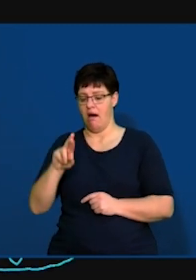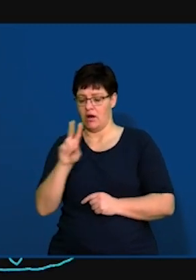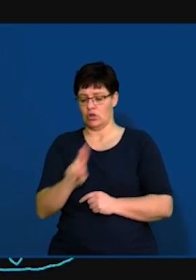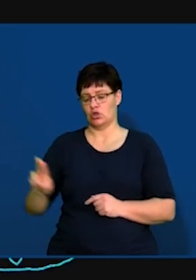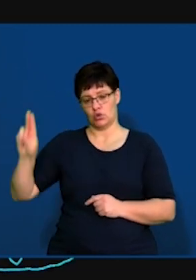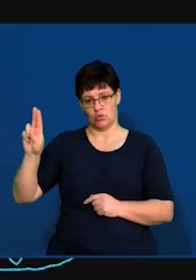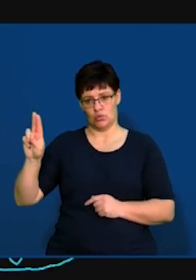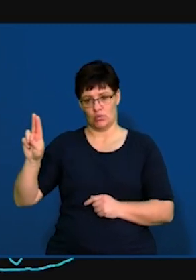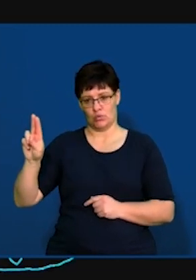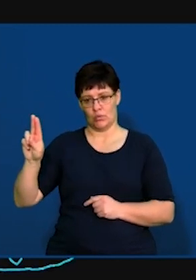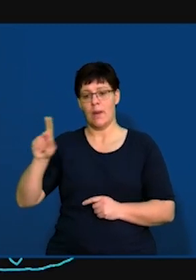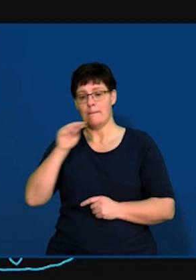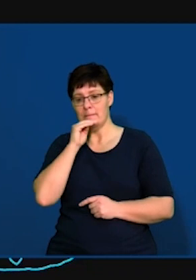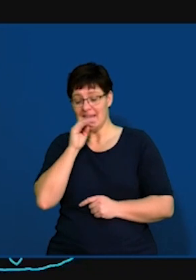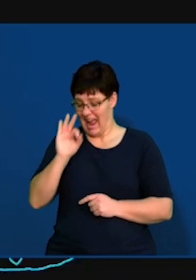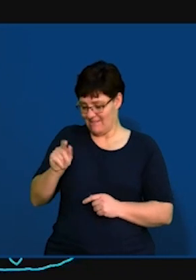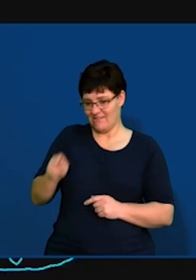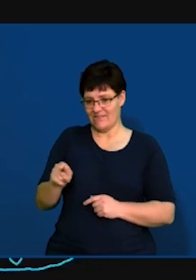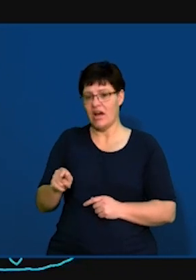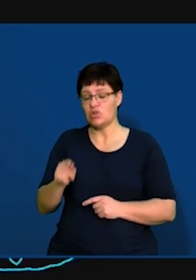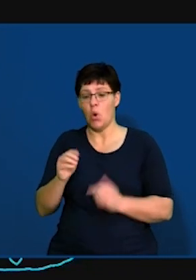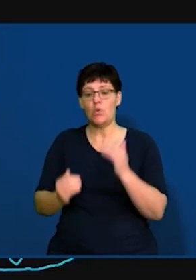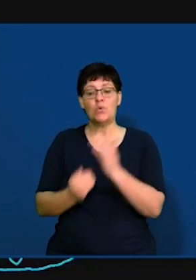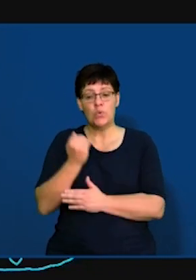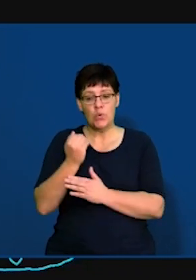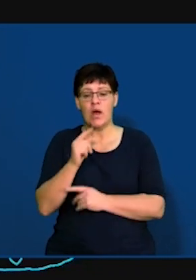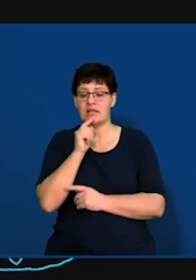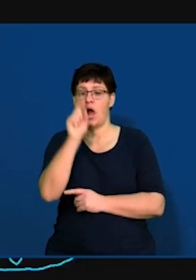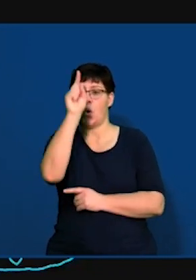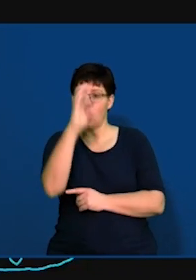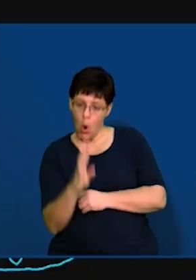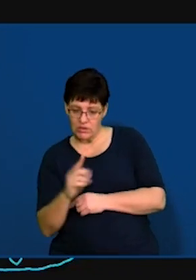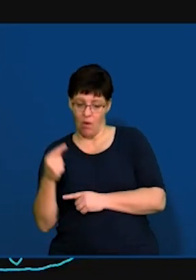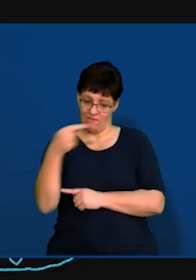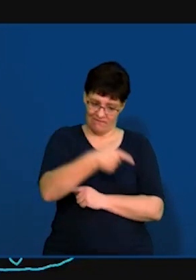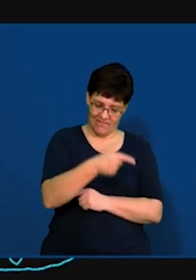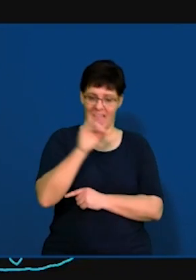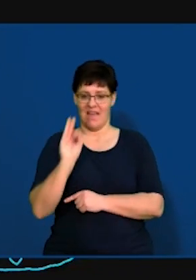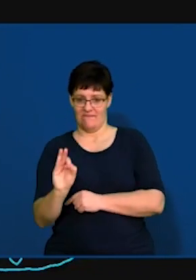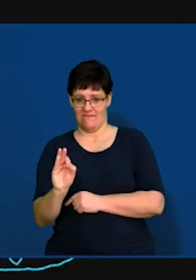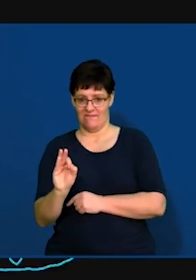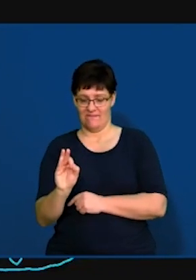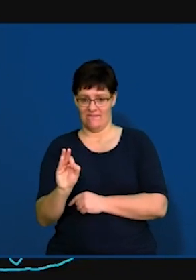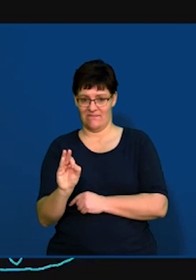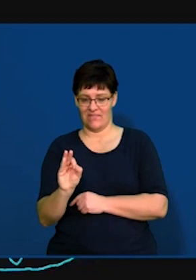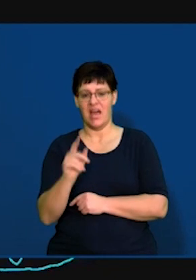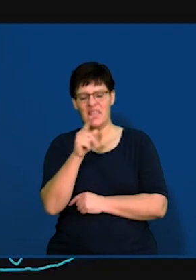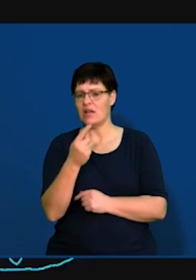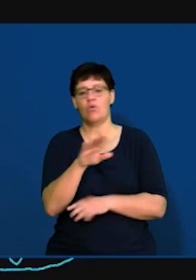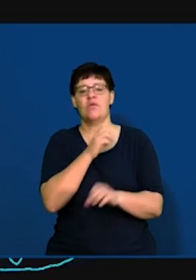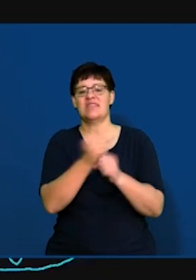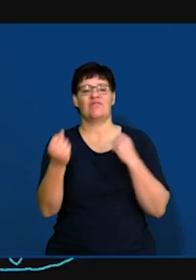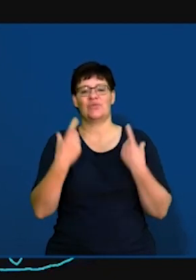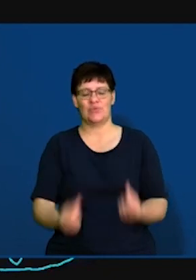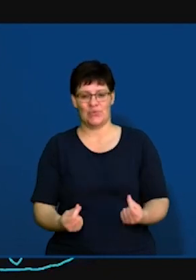represents F, it means now the new force would actually be a quarter of F. So similarly, that's what you'd even do as far